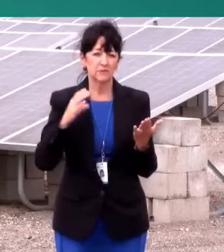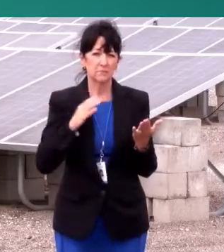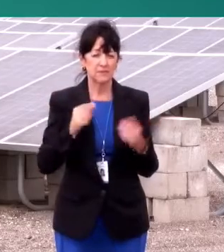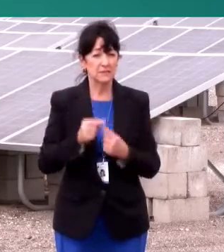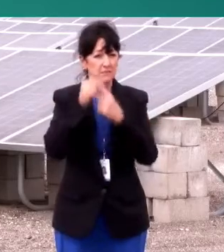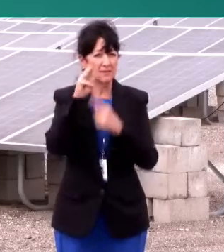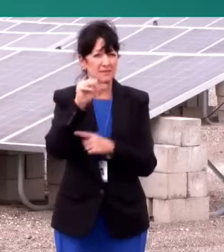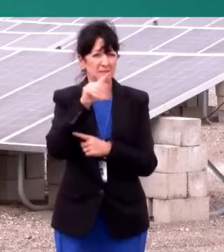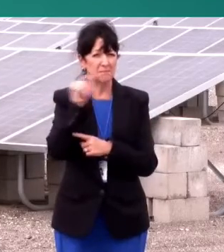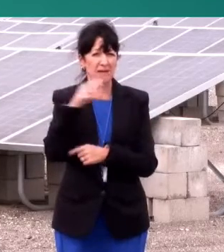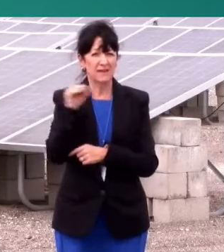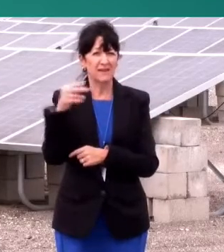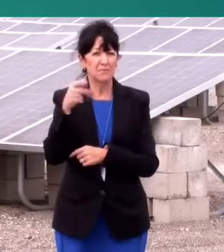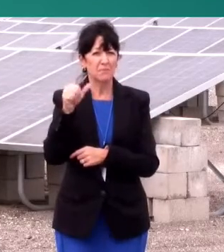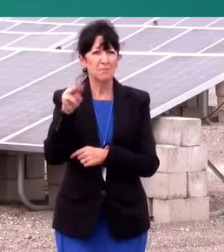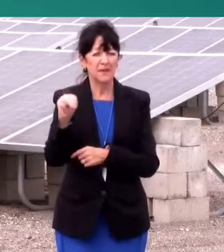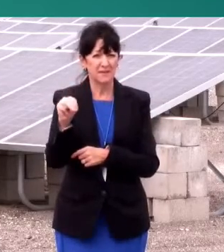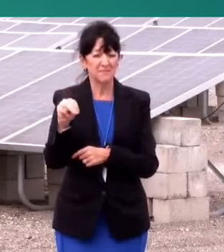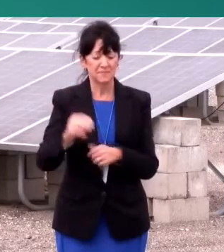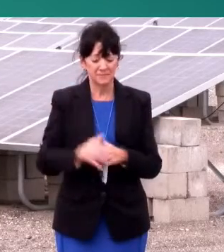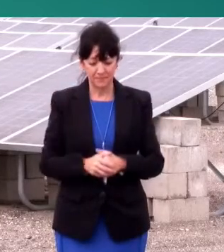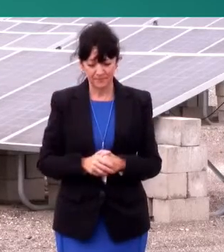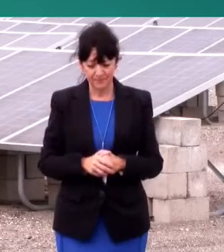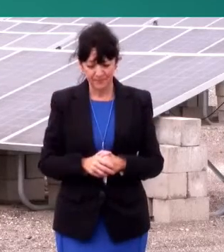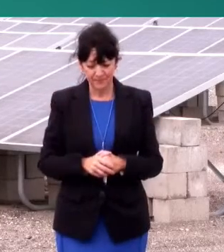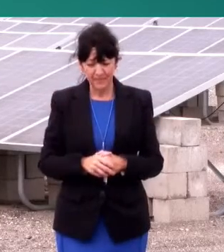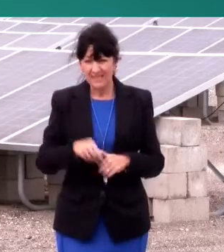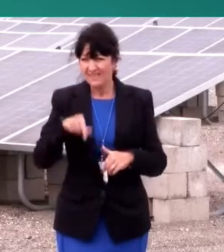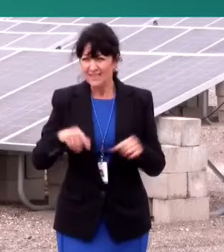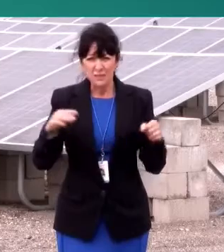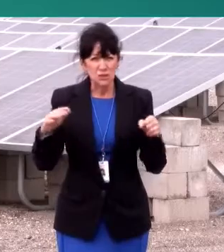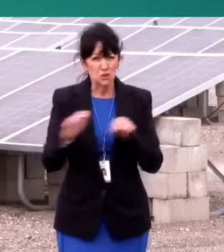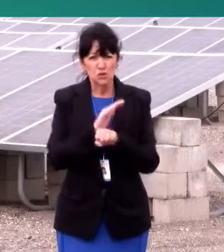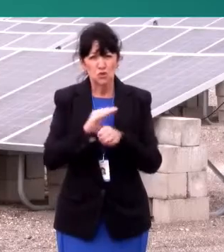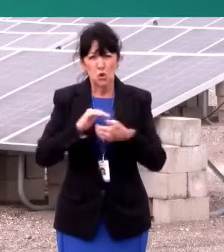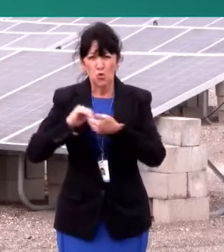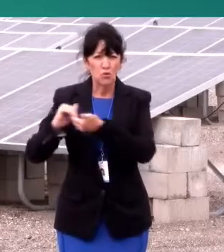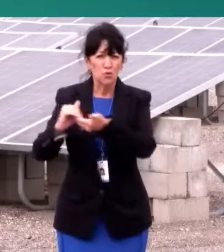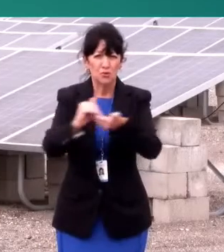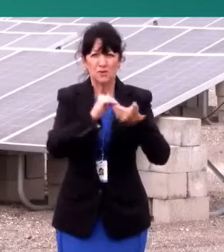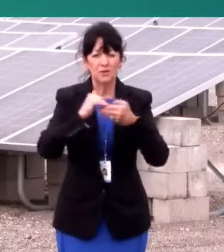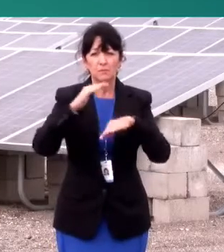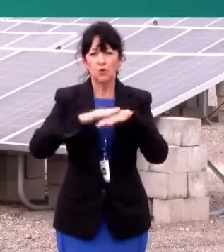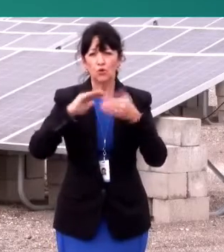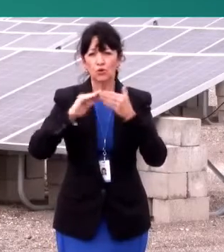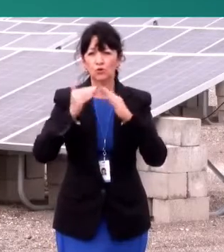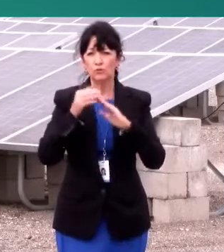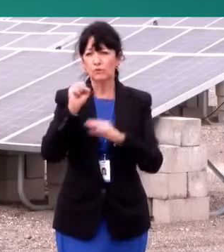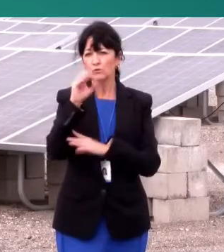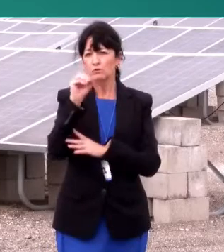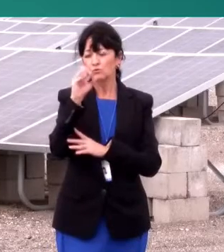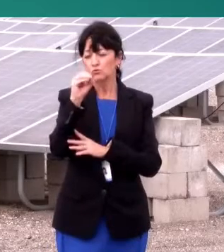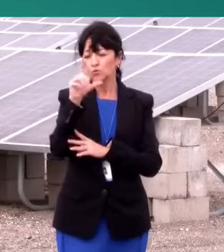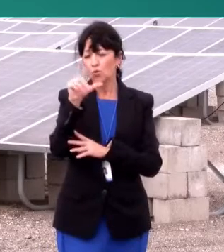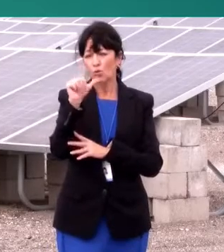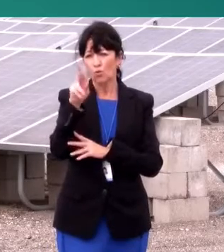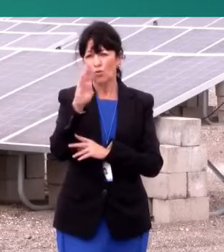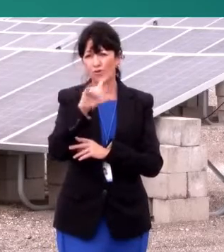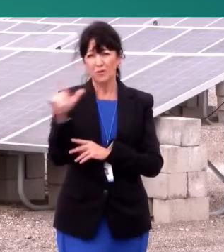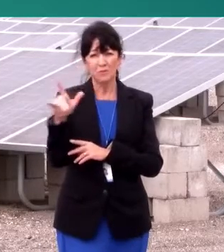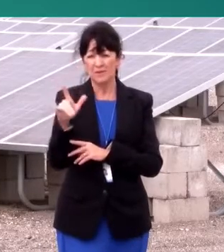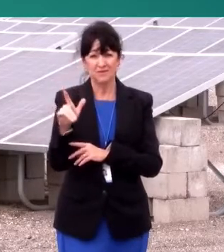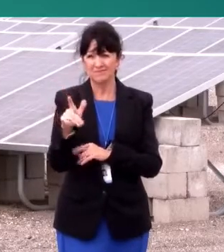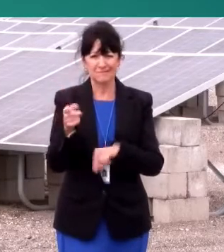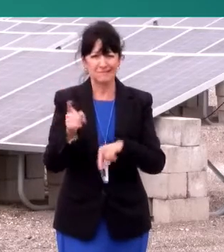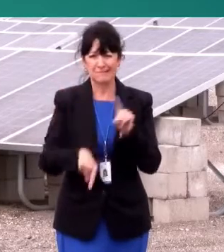Matt and Pam. You know, this is a total collaborative on the community solar bill that really wouldn't have happened without everyone behind